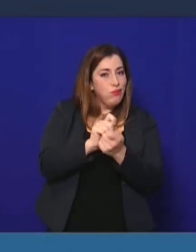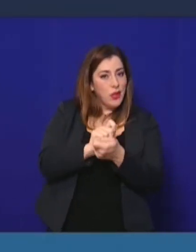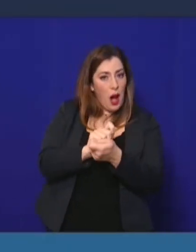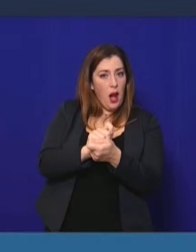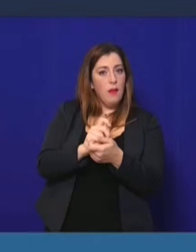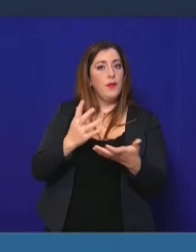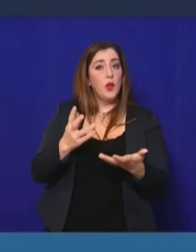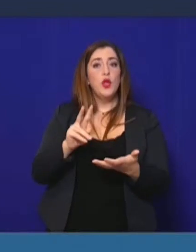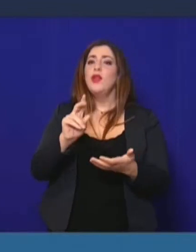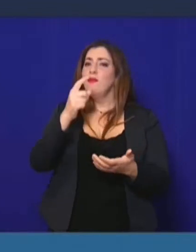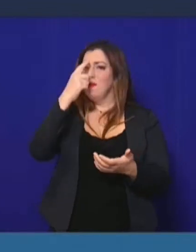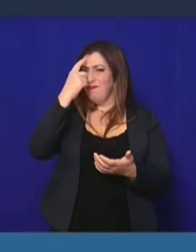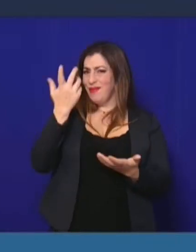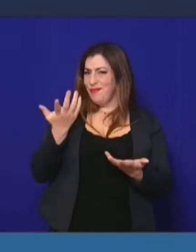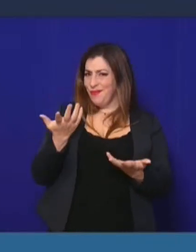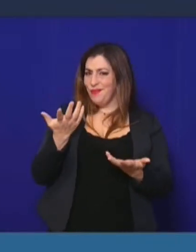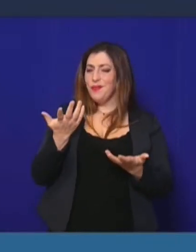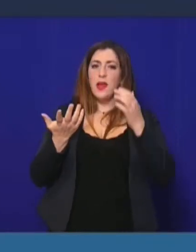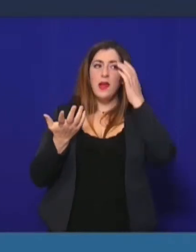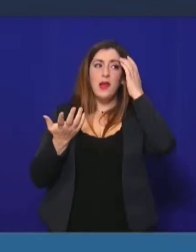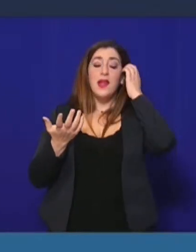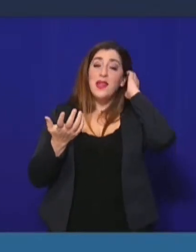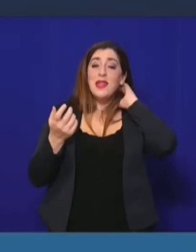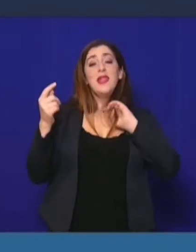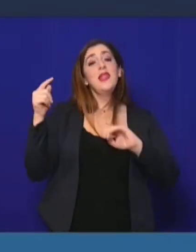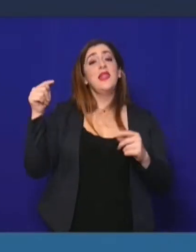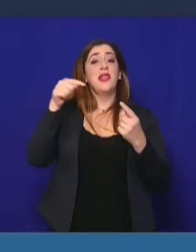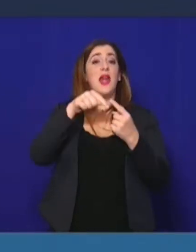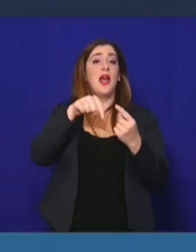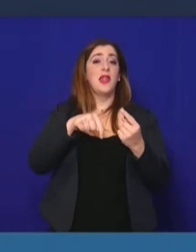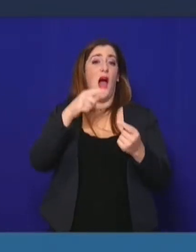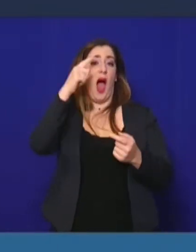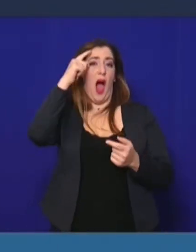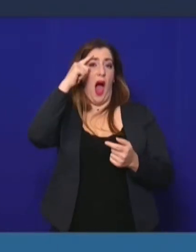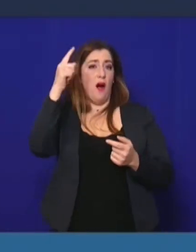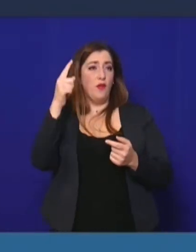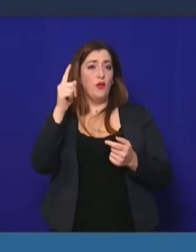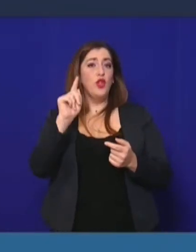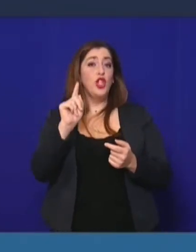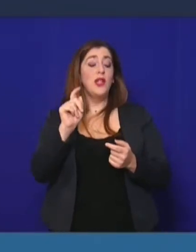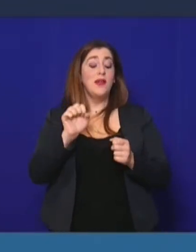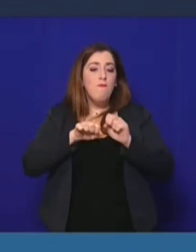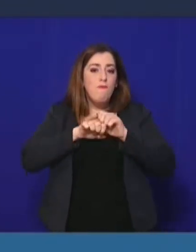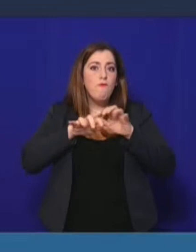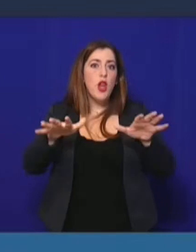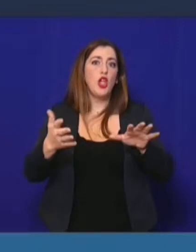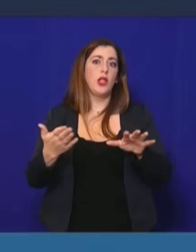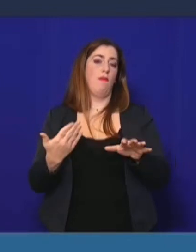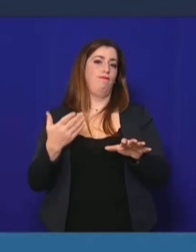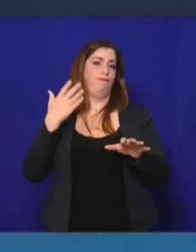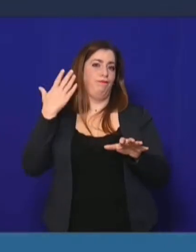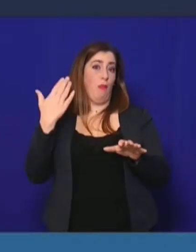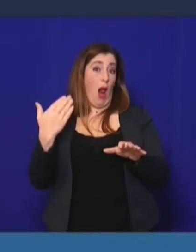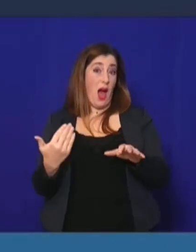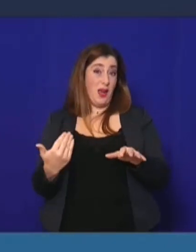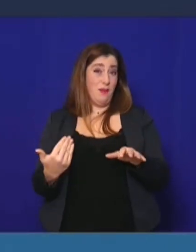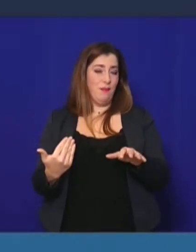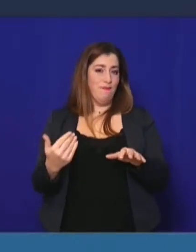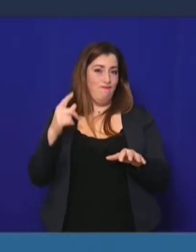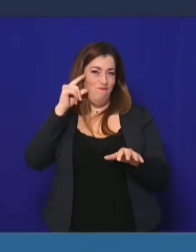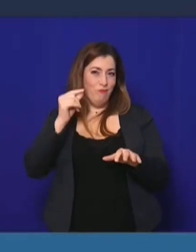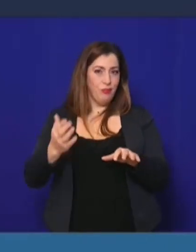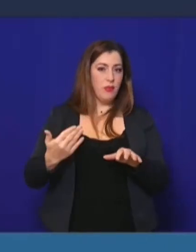l-implikazzjoni ta' dan il-varjant li nafu fuqu sa issa huwa li kollok iktar trasmissjoni. Infatti nafu li